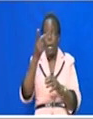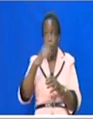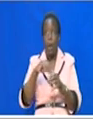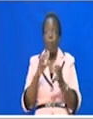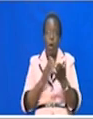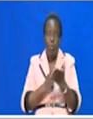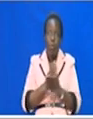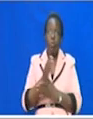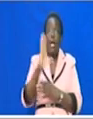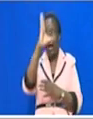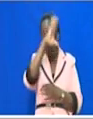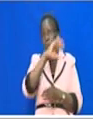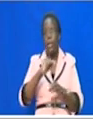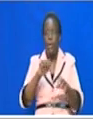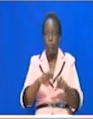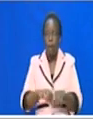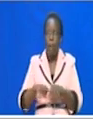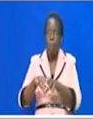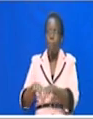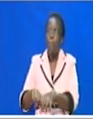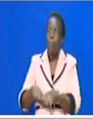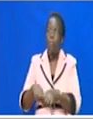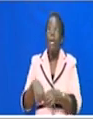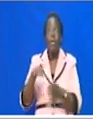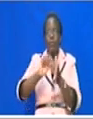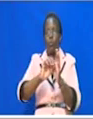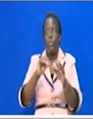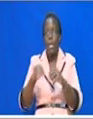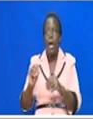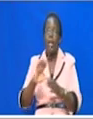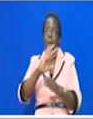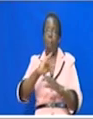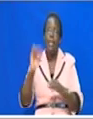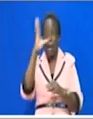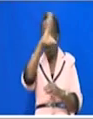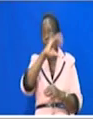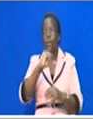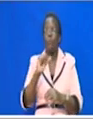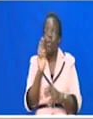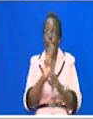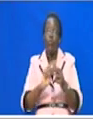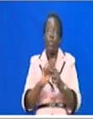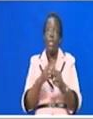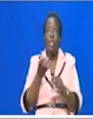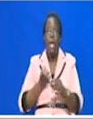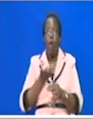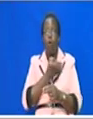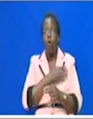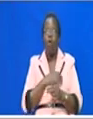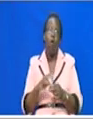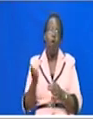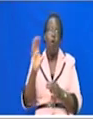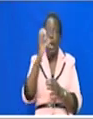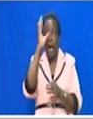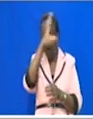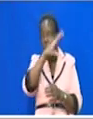across African farming. African farming that was done by the Africans using their own indigenous